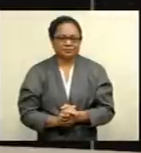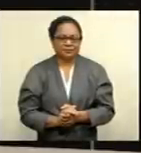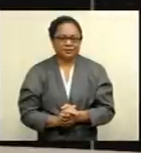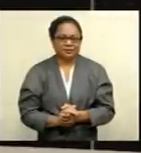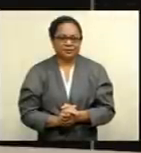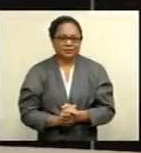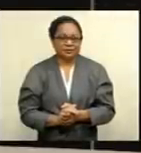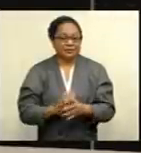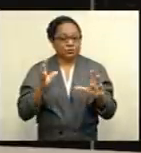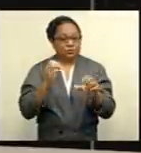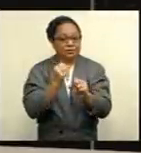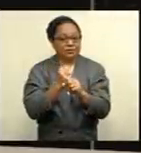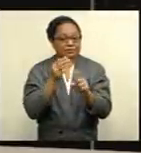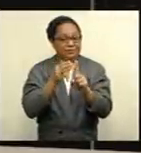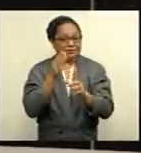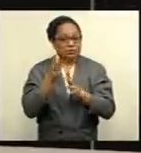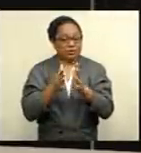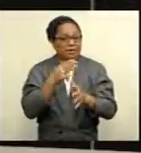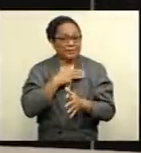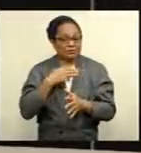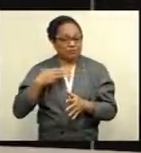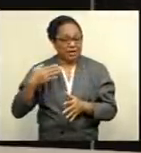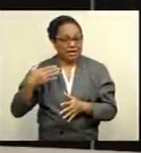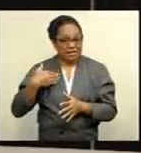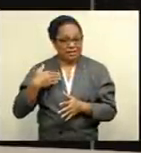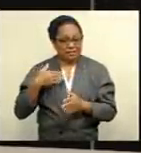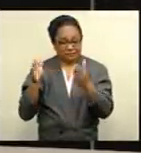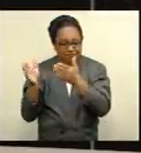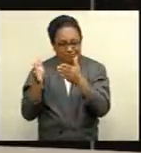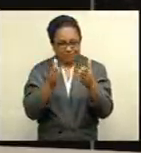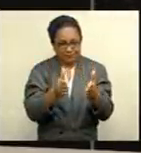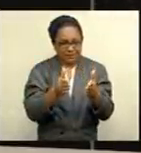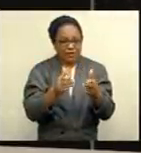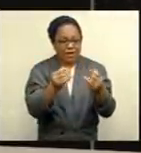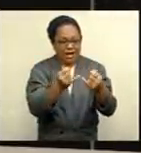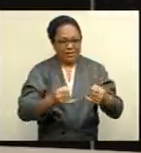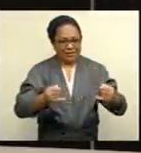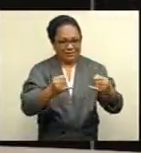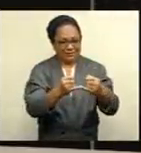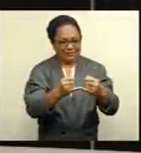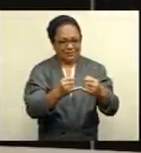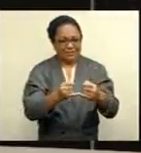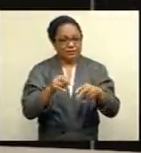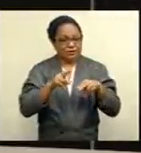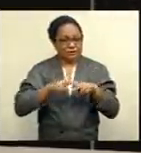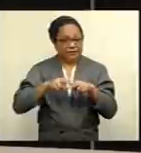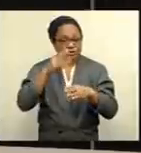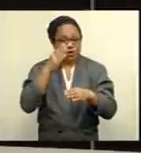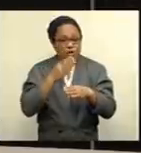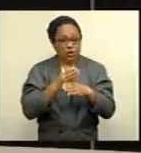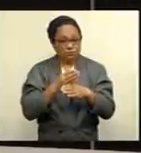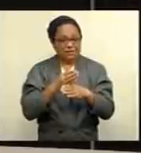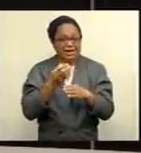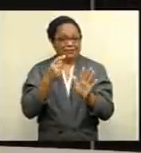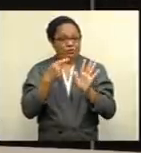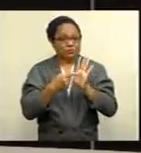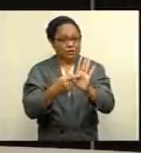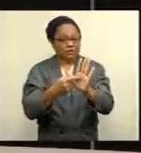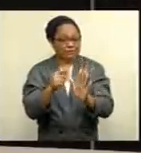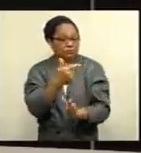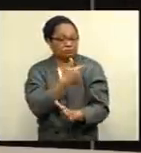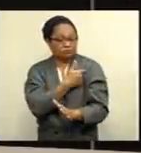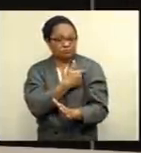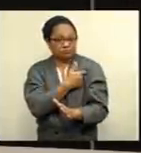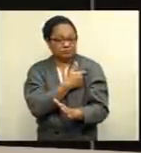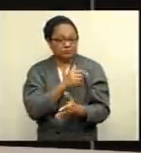And recapping our main stories, Ministry of Health shifts focus to maritime islands. Fiji hopes to secure recognition of vaccination